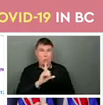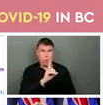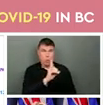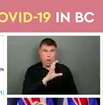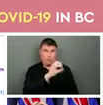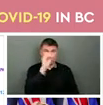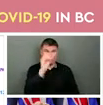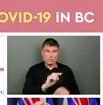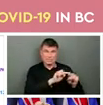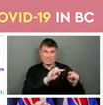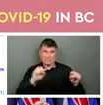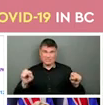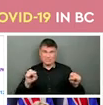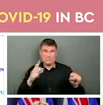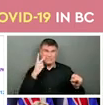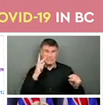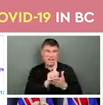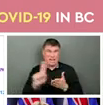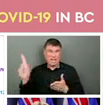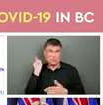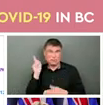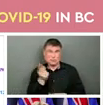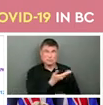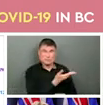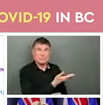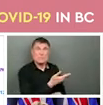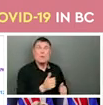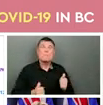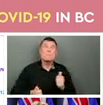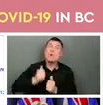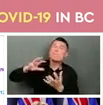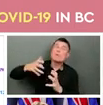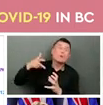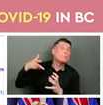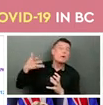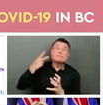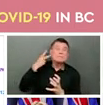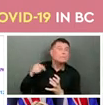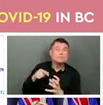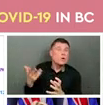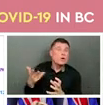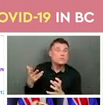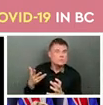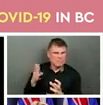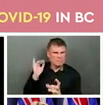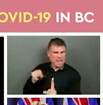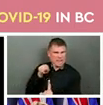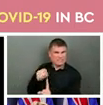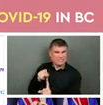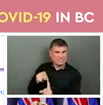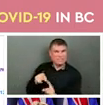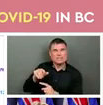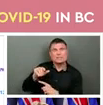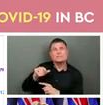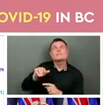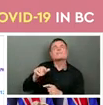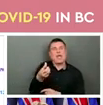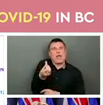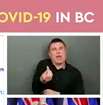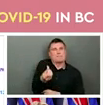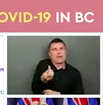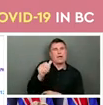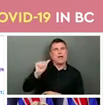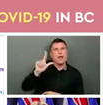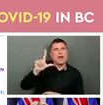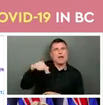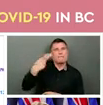we continue to have the majority of the cases that we're seeing infected with the alpha strain, which is the one that was